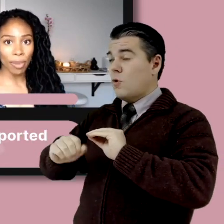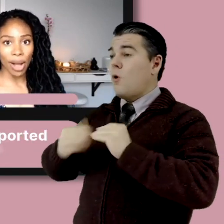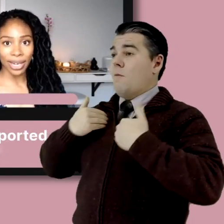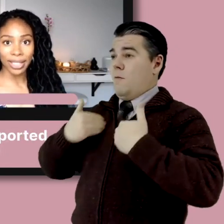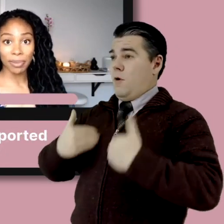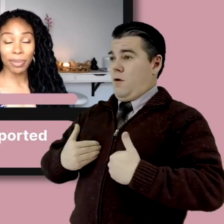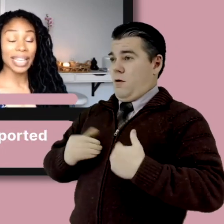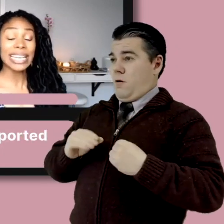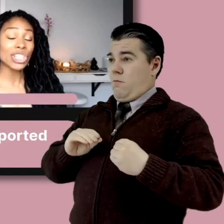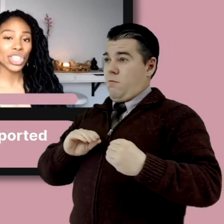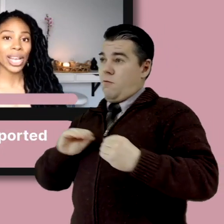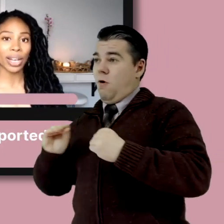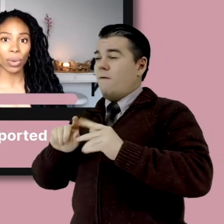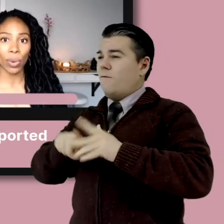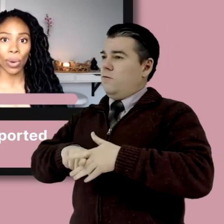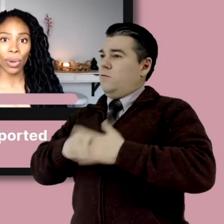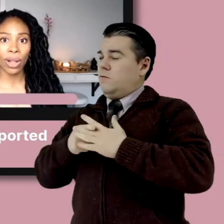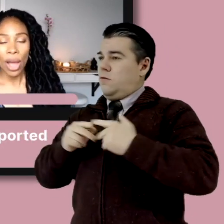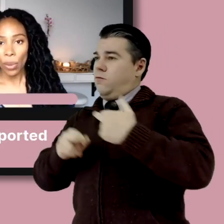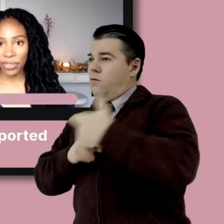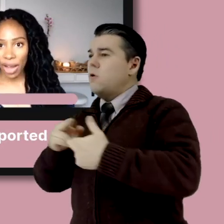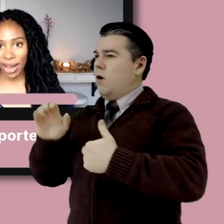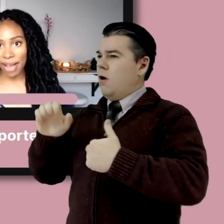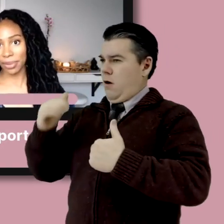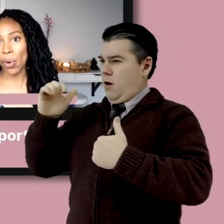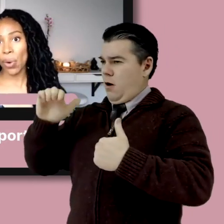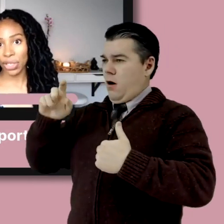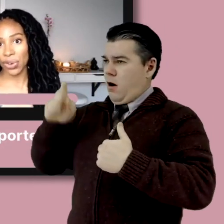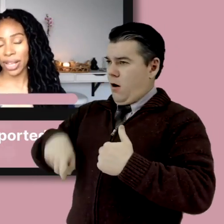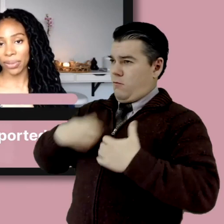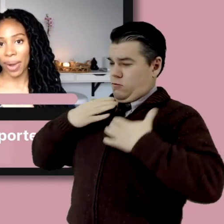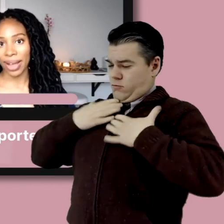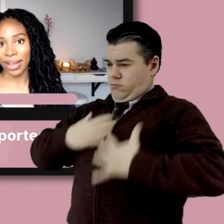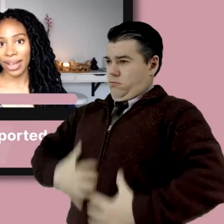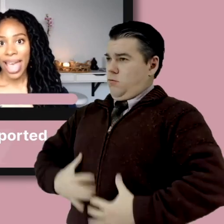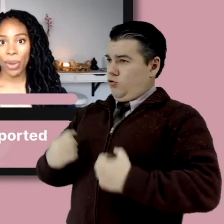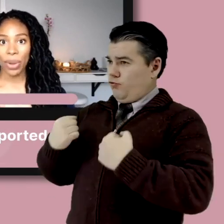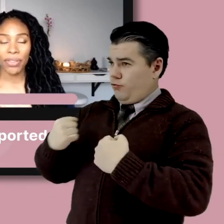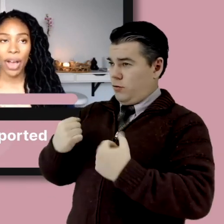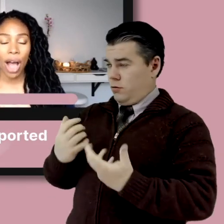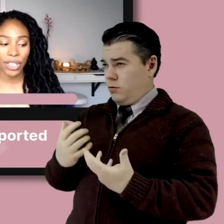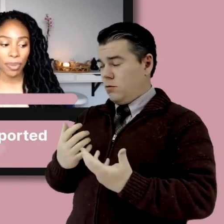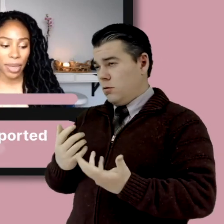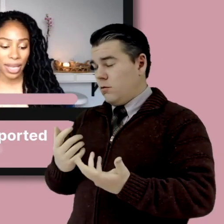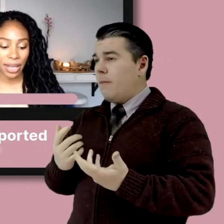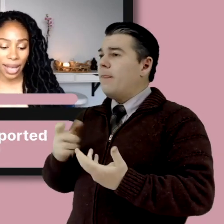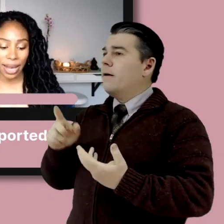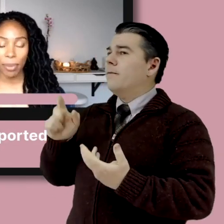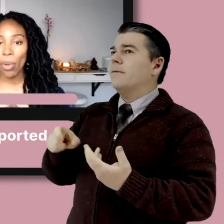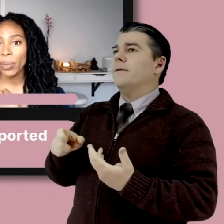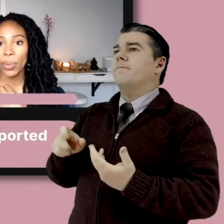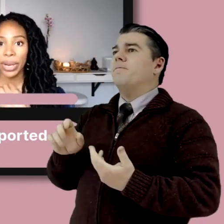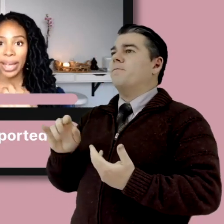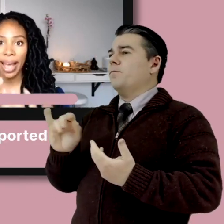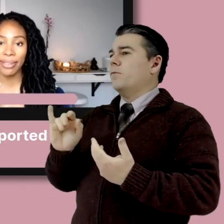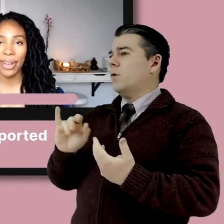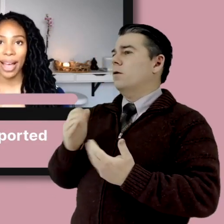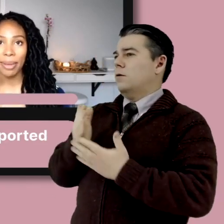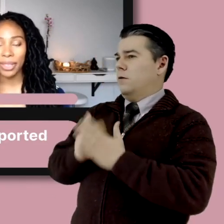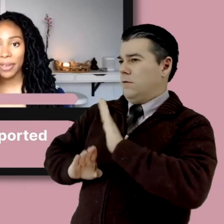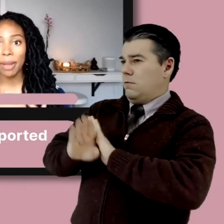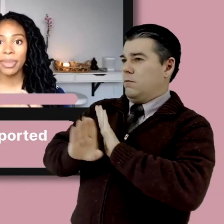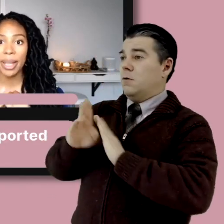our body to initiate a roll, we've got to have some core strength, right? And we've got to be at a point where we